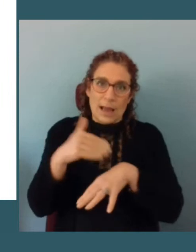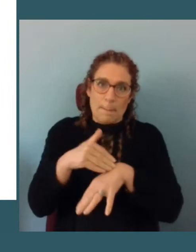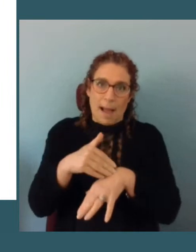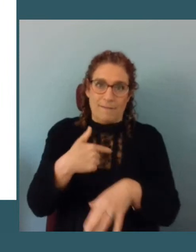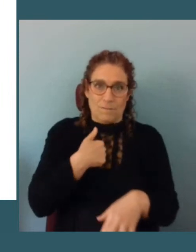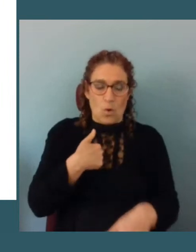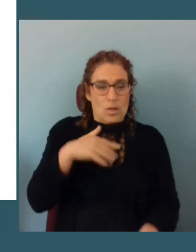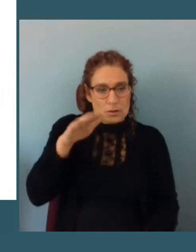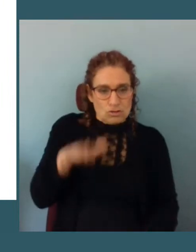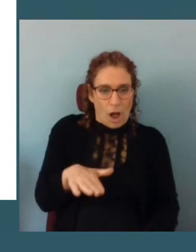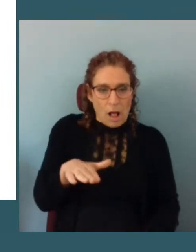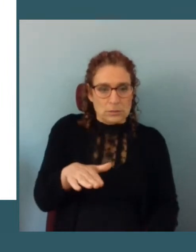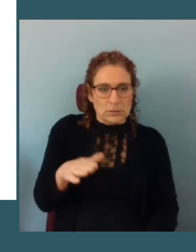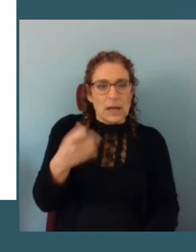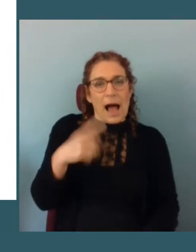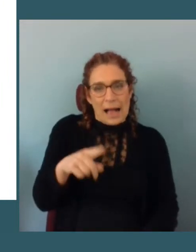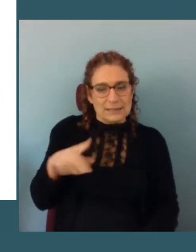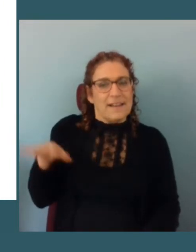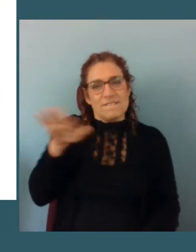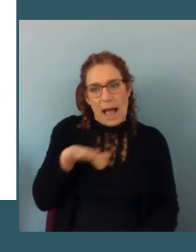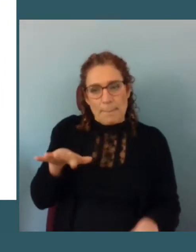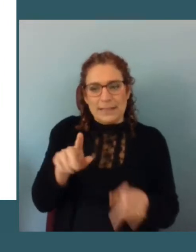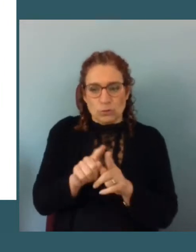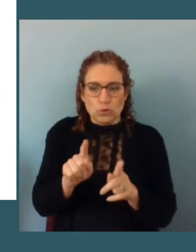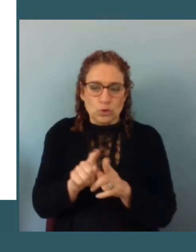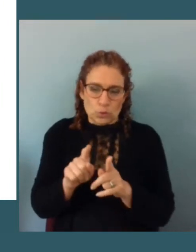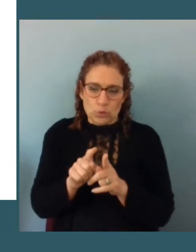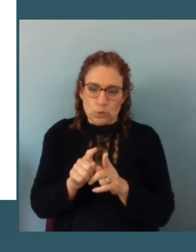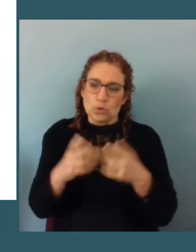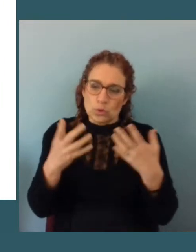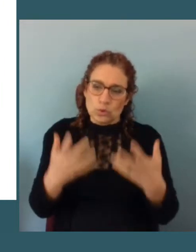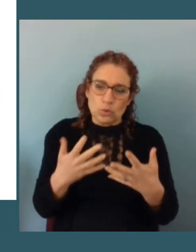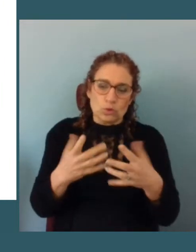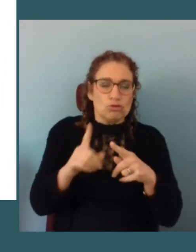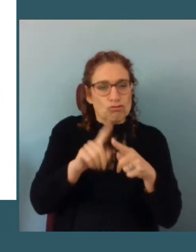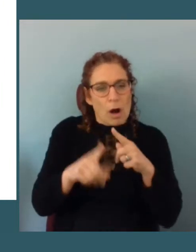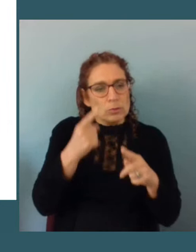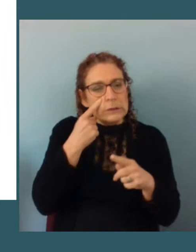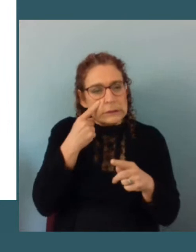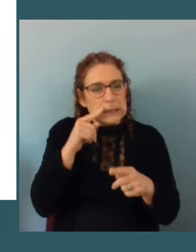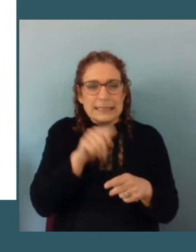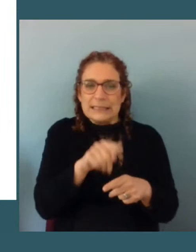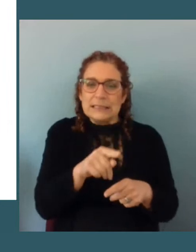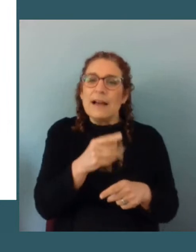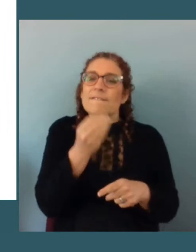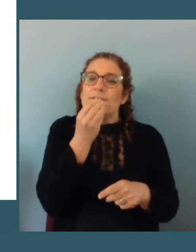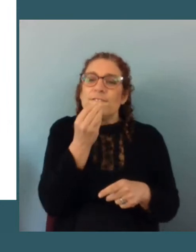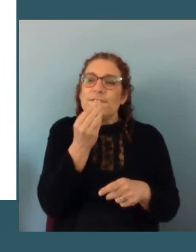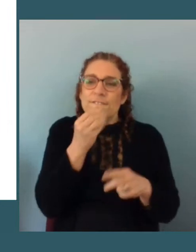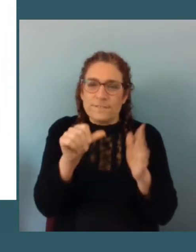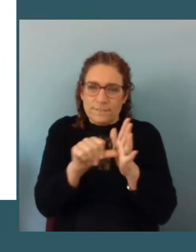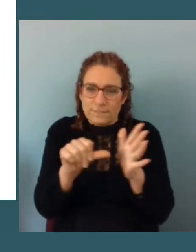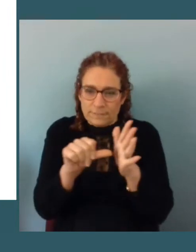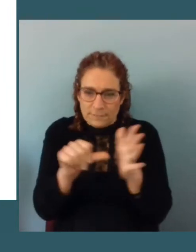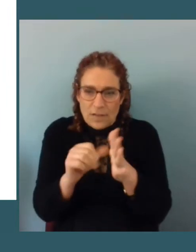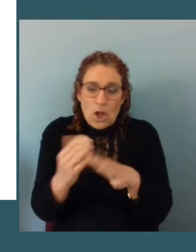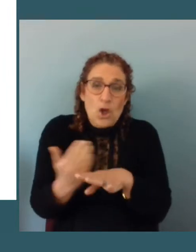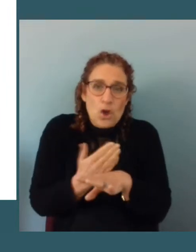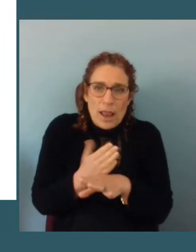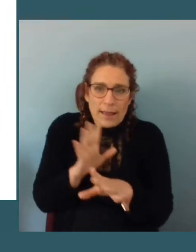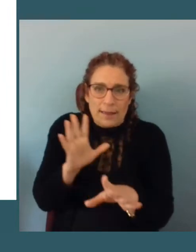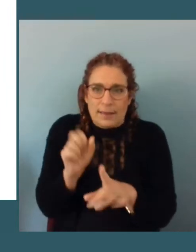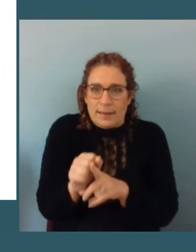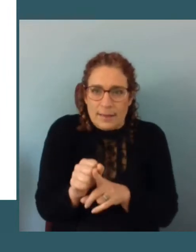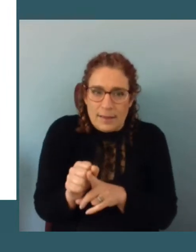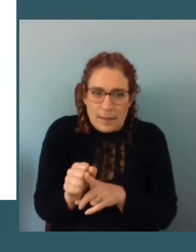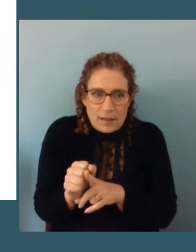the family and feeding difficulties. So it's trying to address these feeding difficulties early. And if baby is